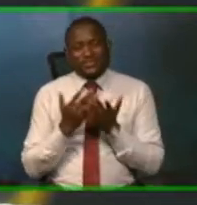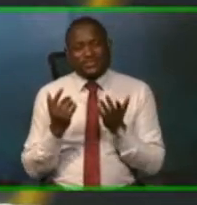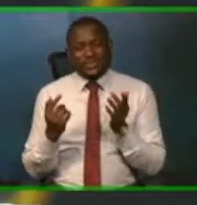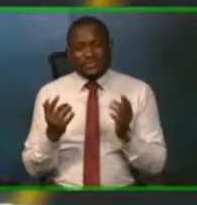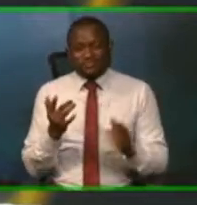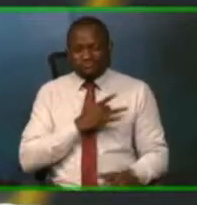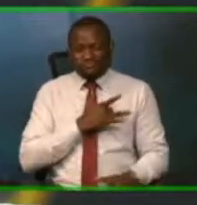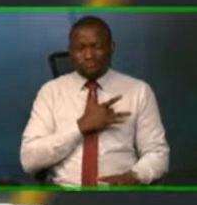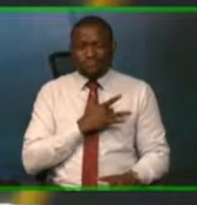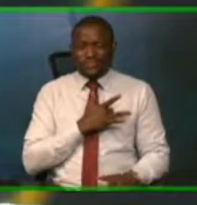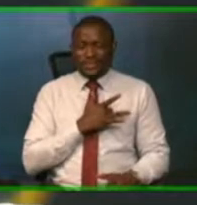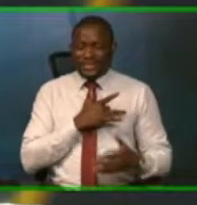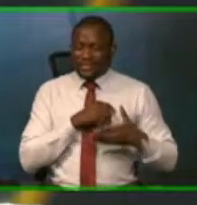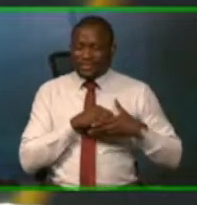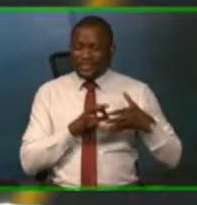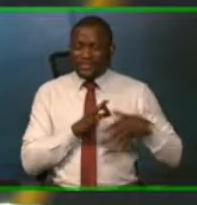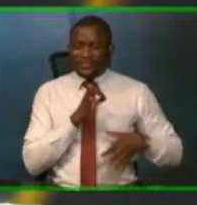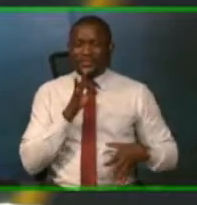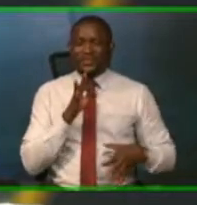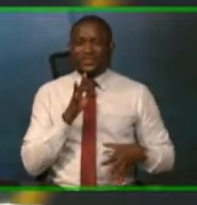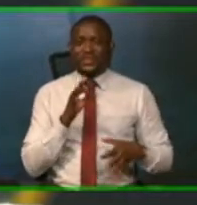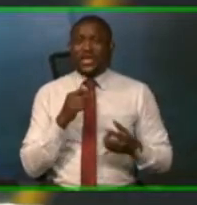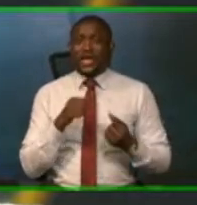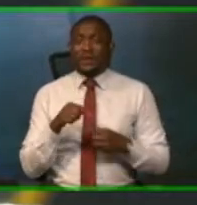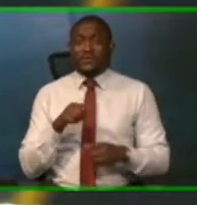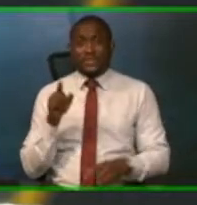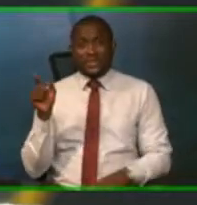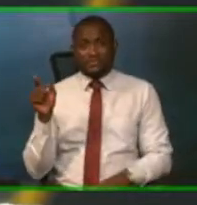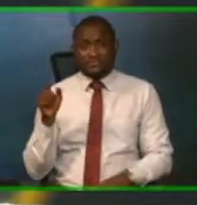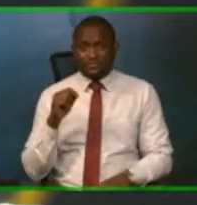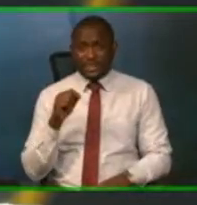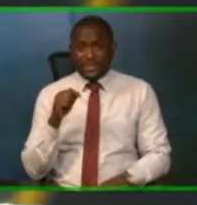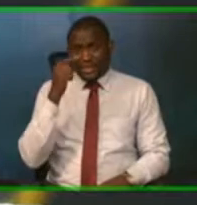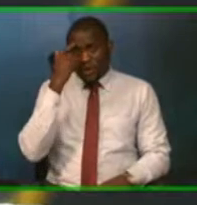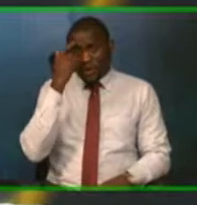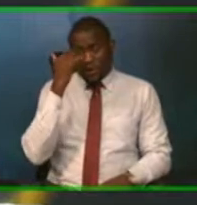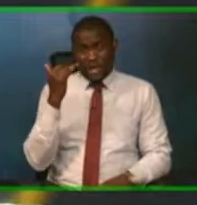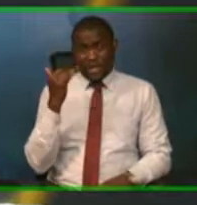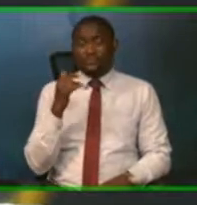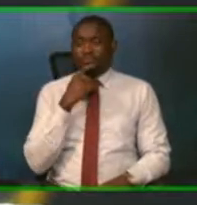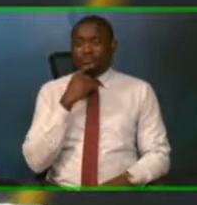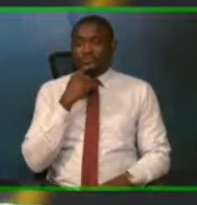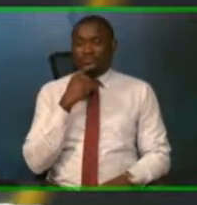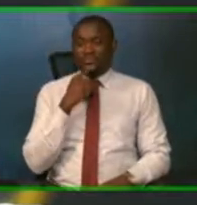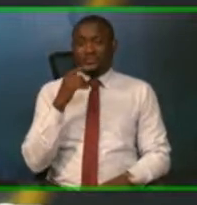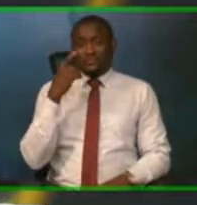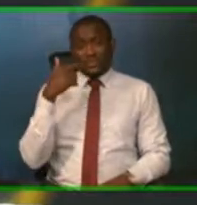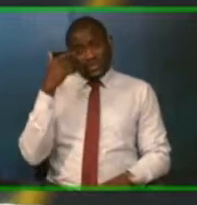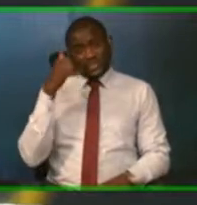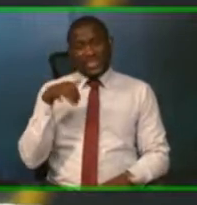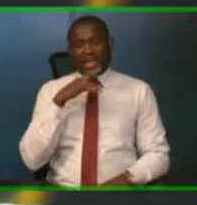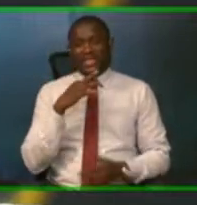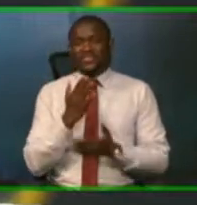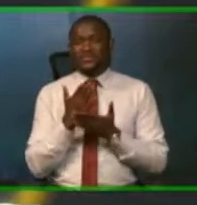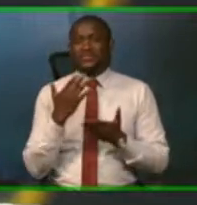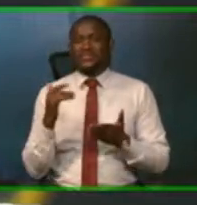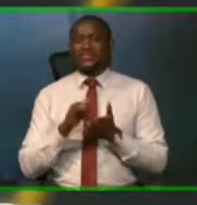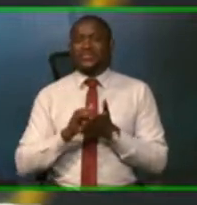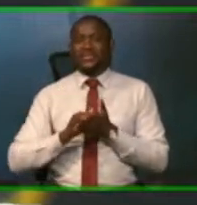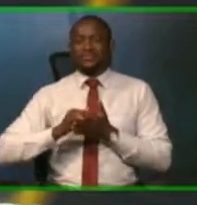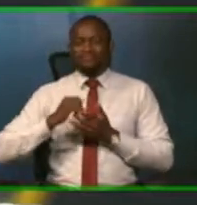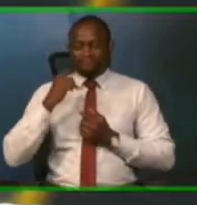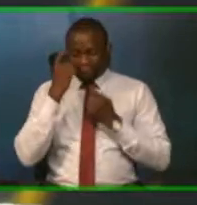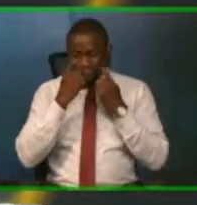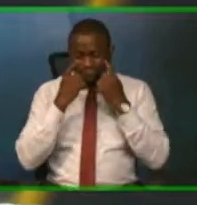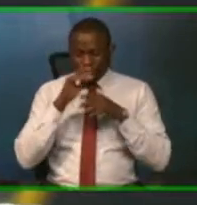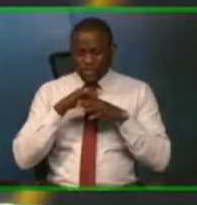me strongly in the spirit realm about him. Because there are things that, maybe meditating on the